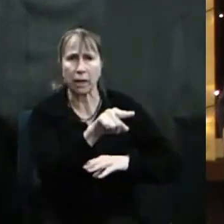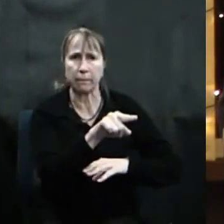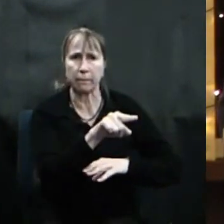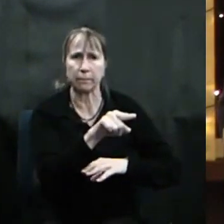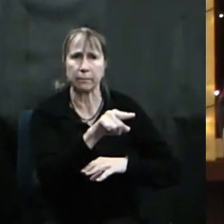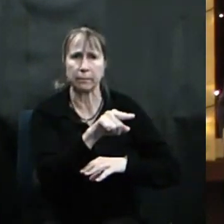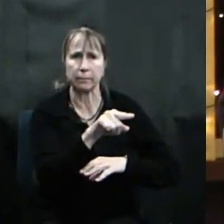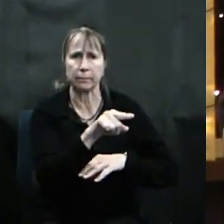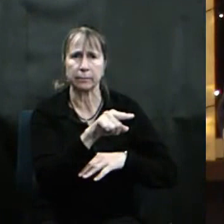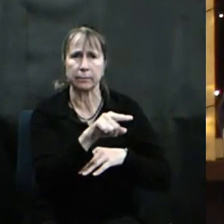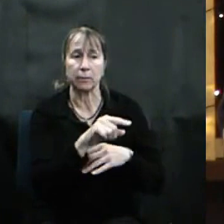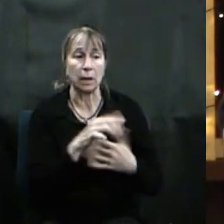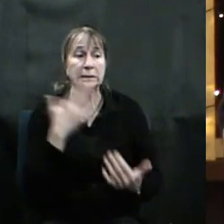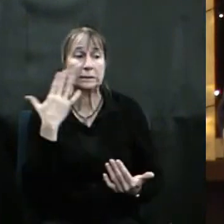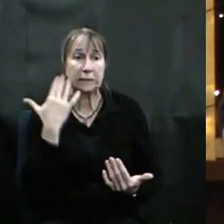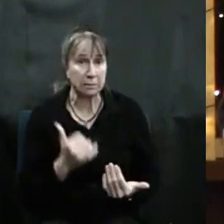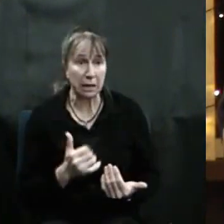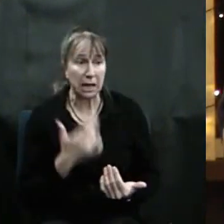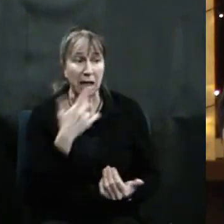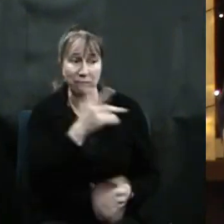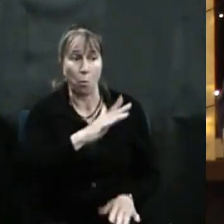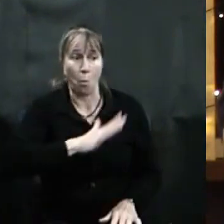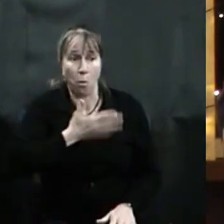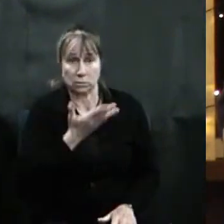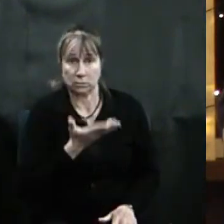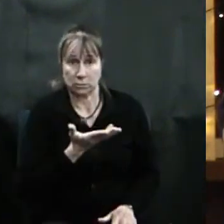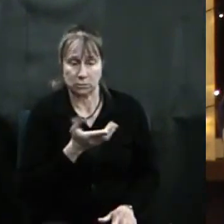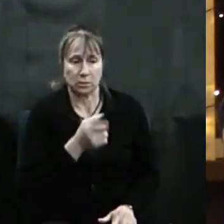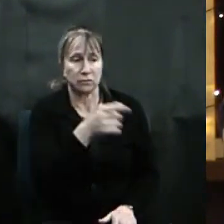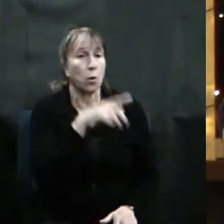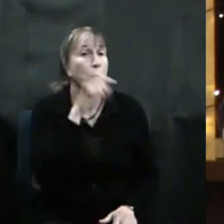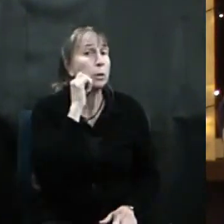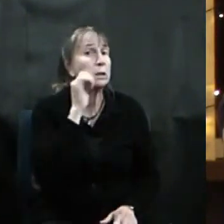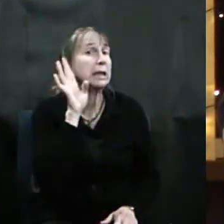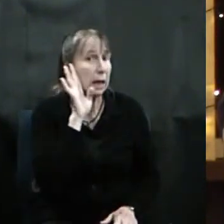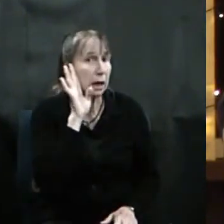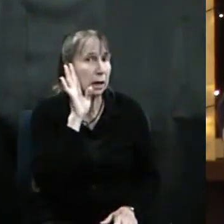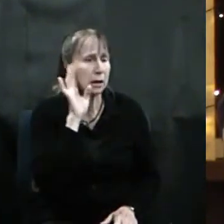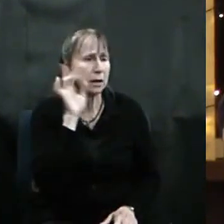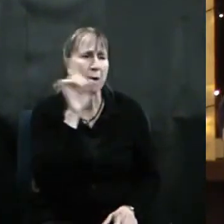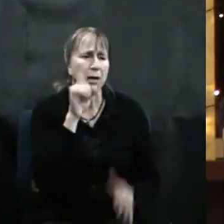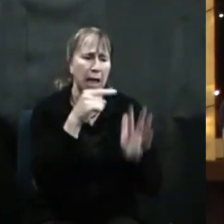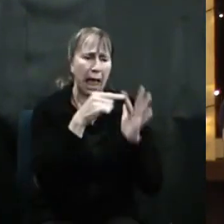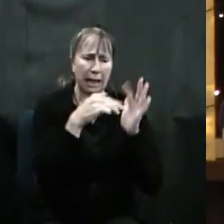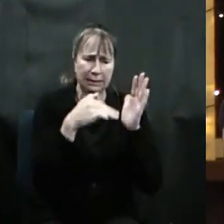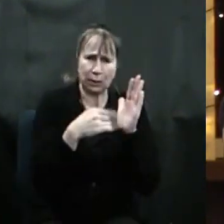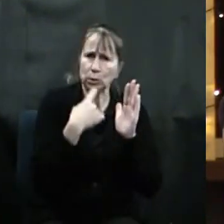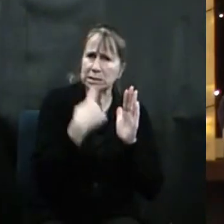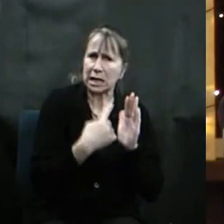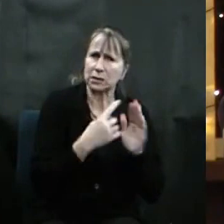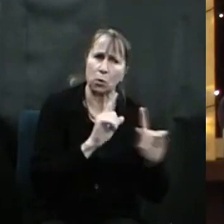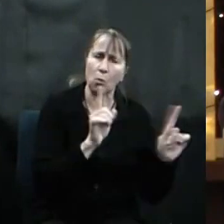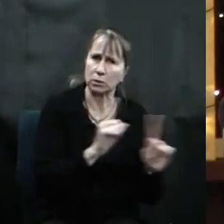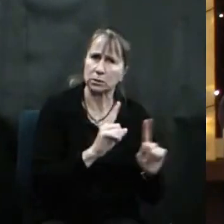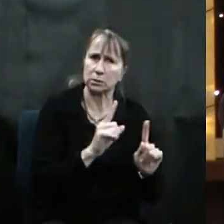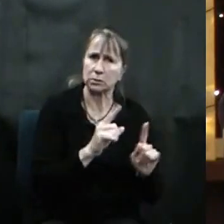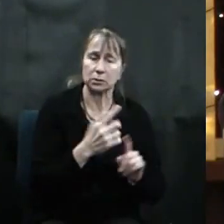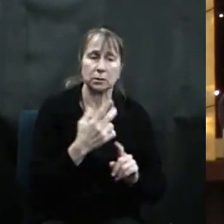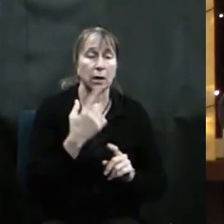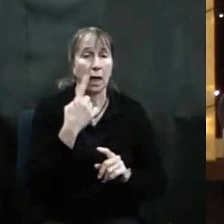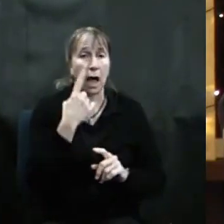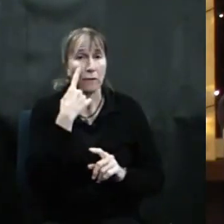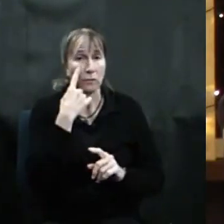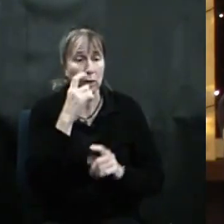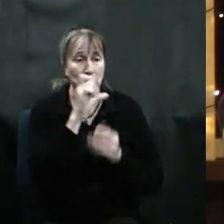not, they will hear it. Well, what does he actually say? Chapters 4 to 24 takes us through